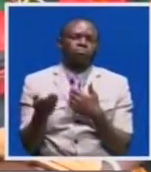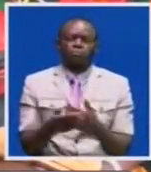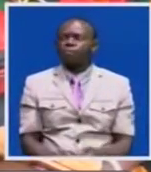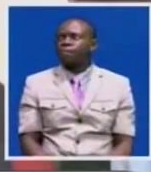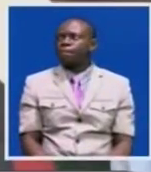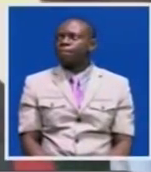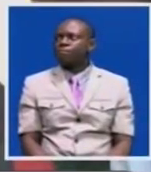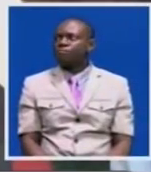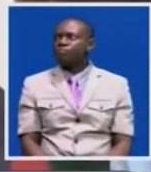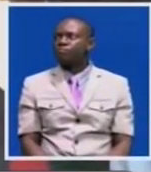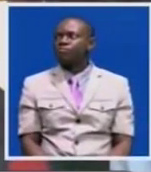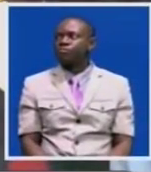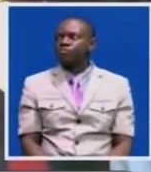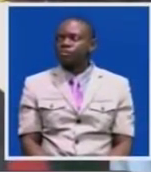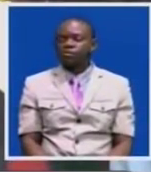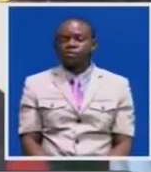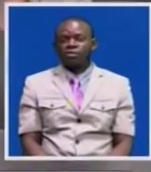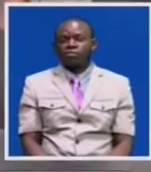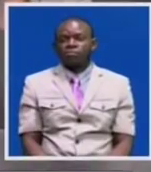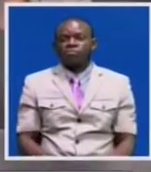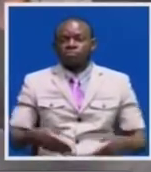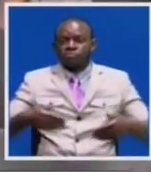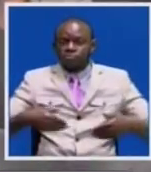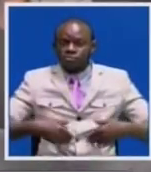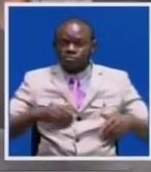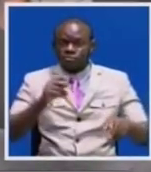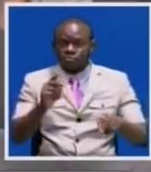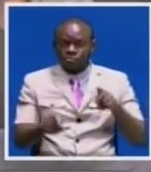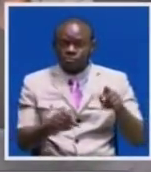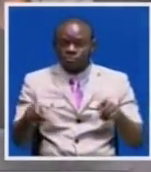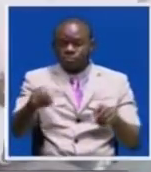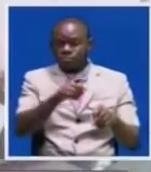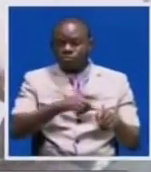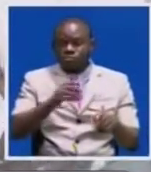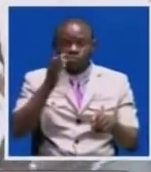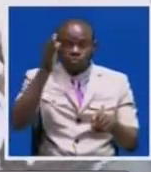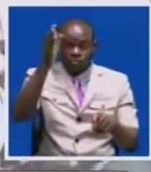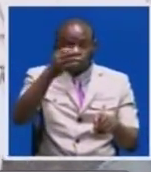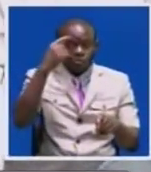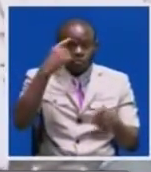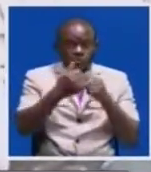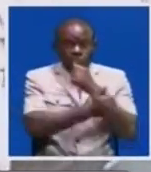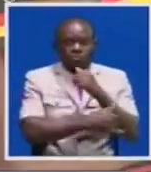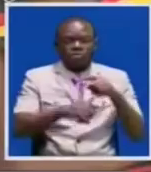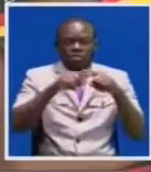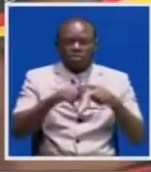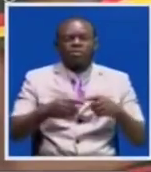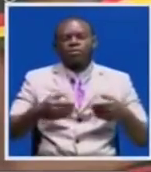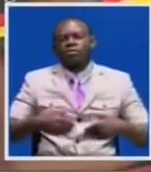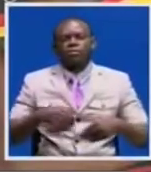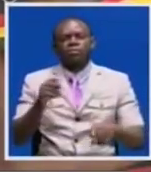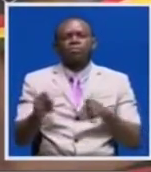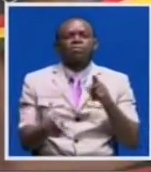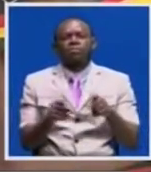country. And the young people are the future of any given country. Never should you be used because of some people who want to